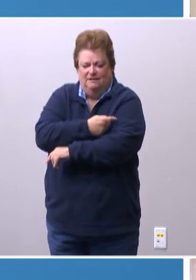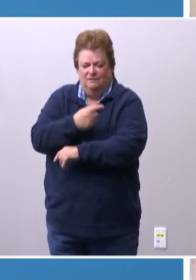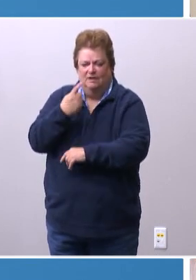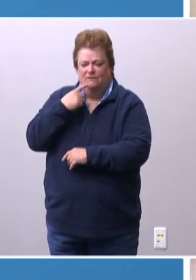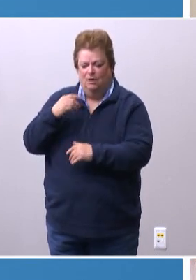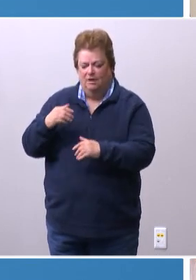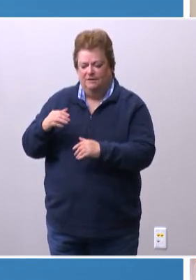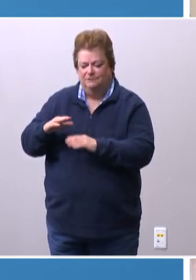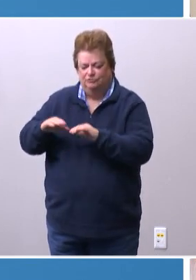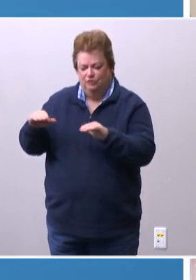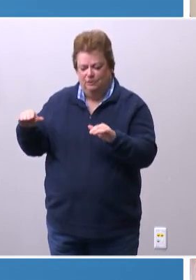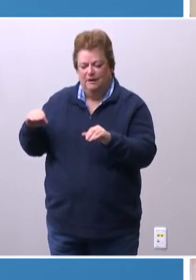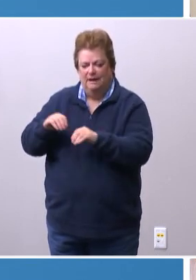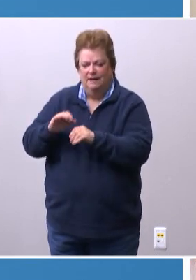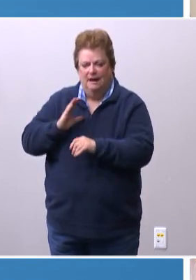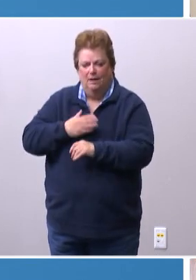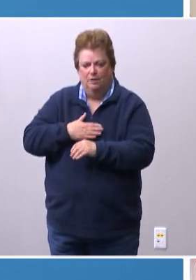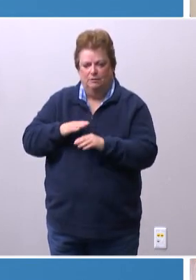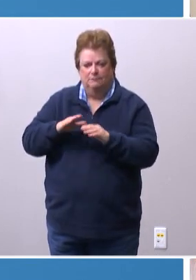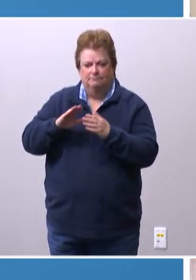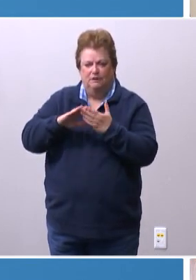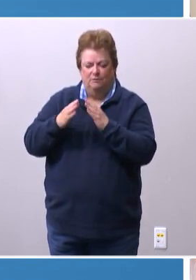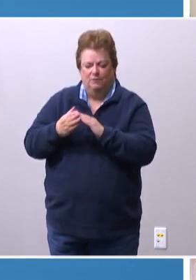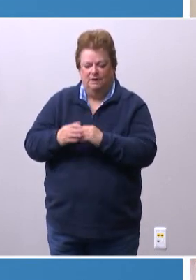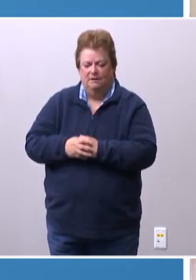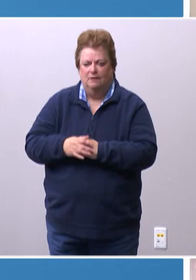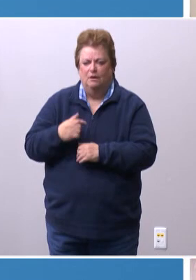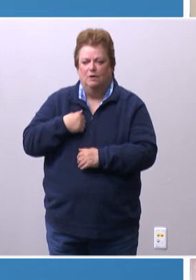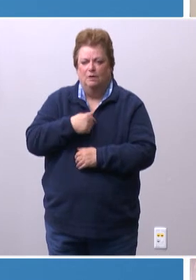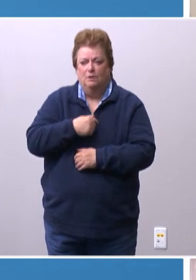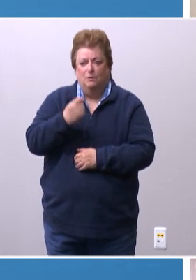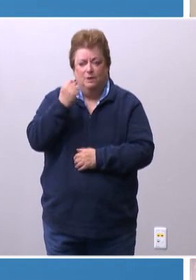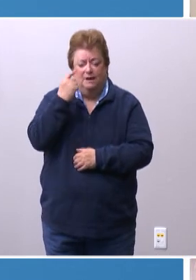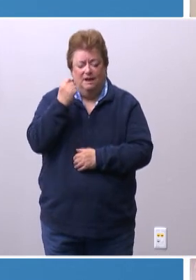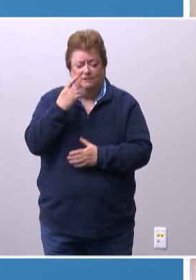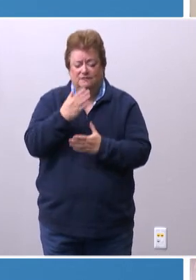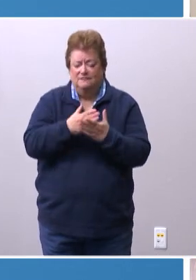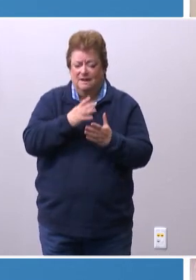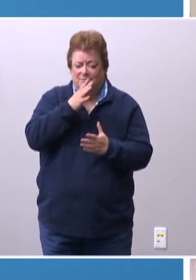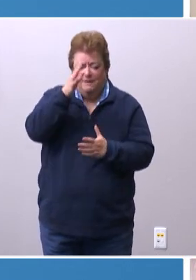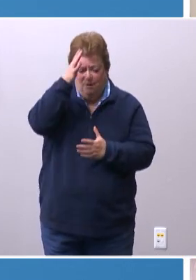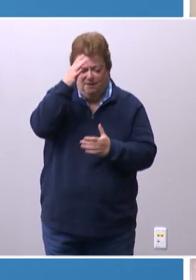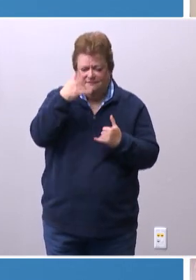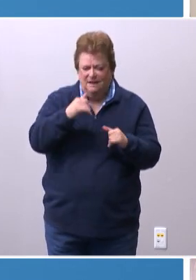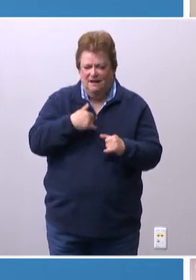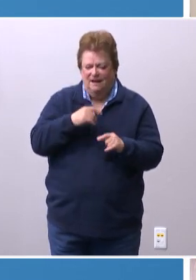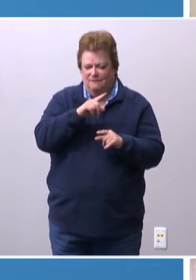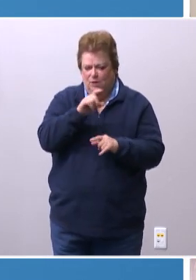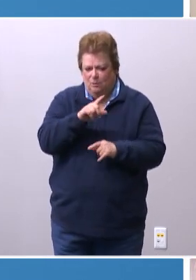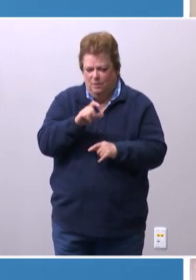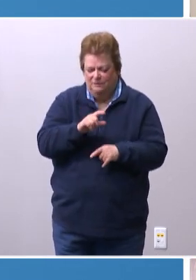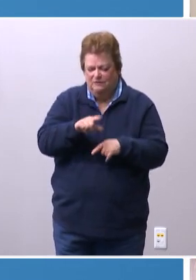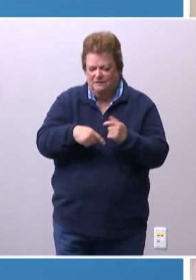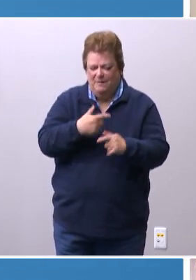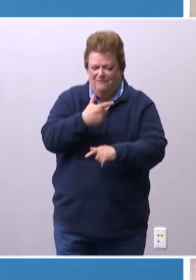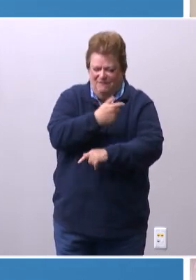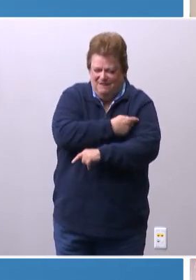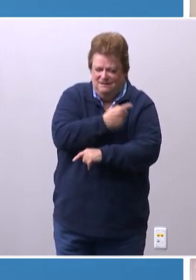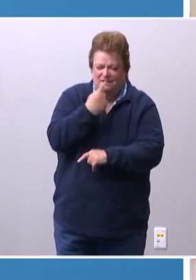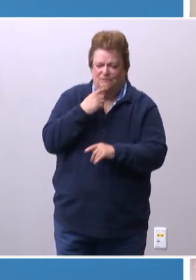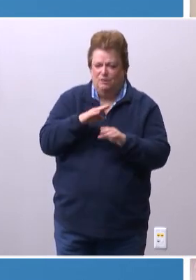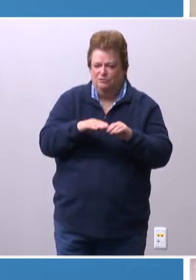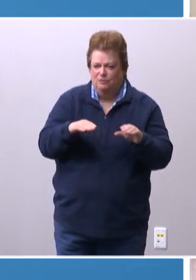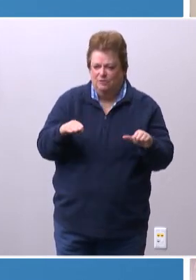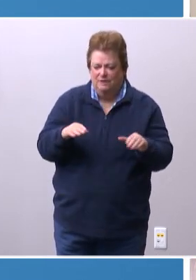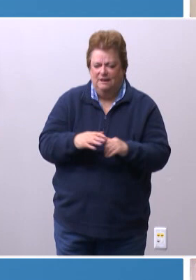for children in our community. We understand that some parents may still have questions about vaccinating their children.